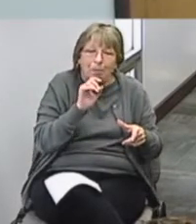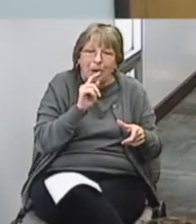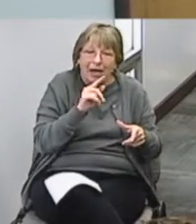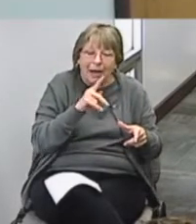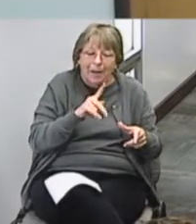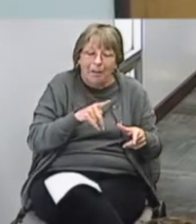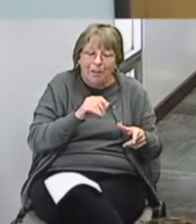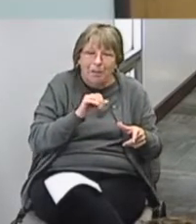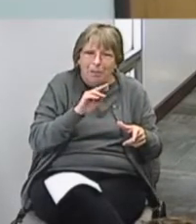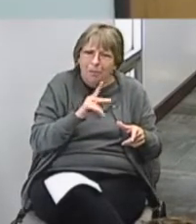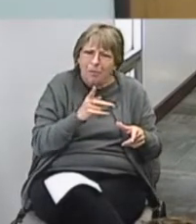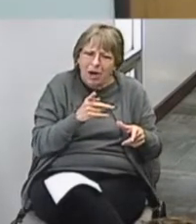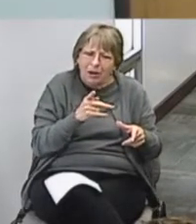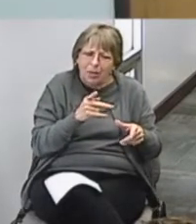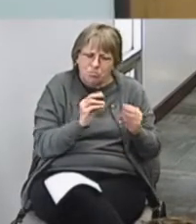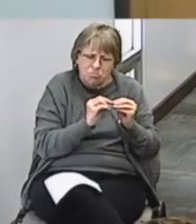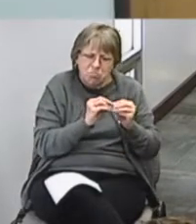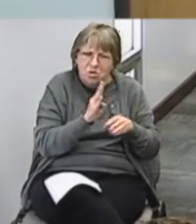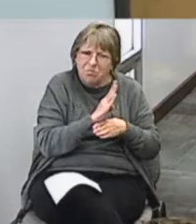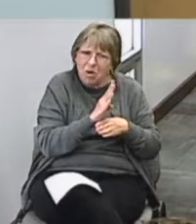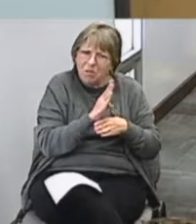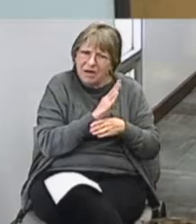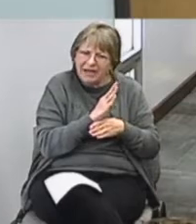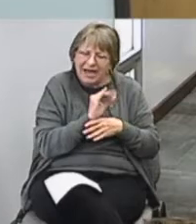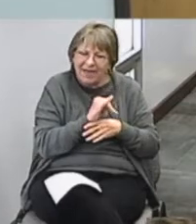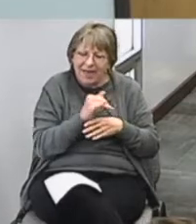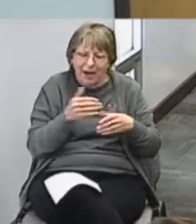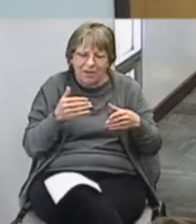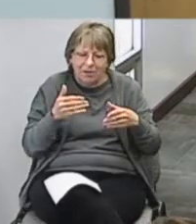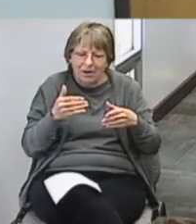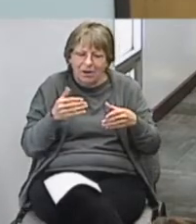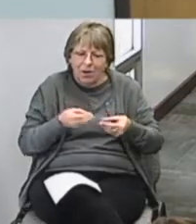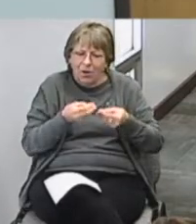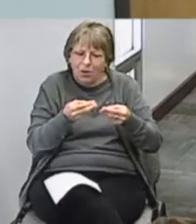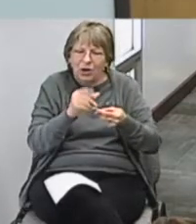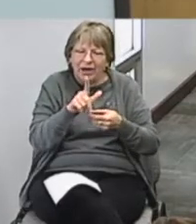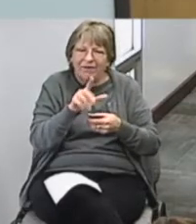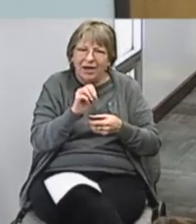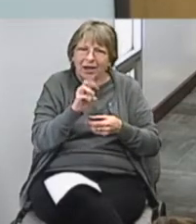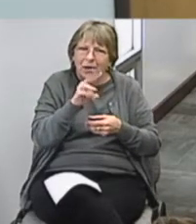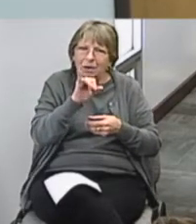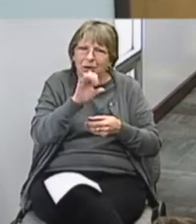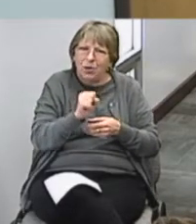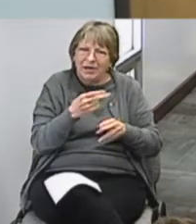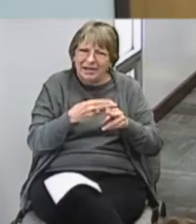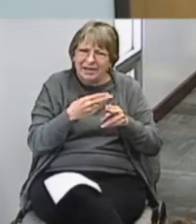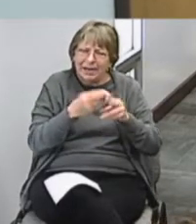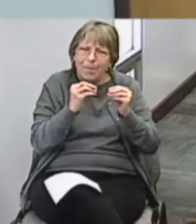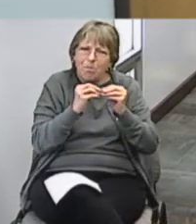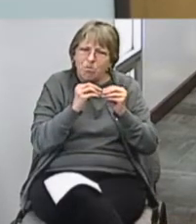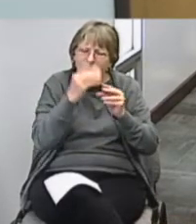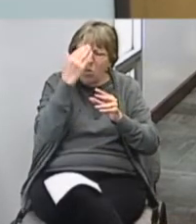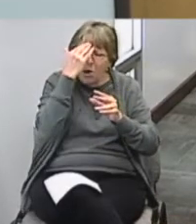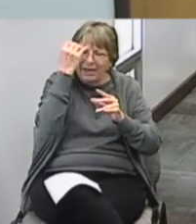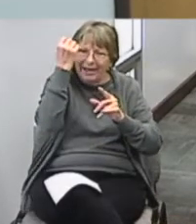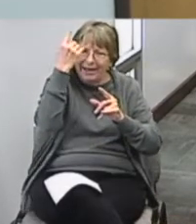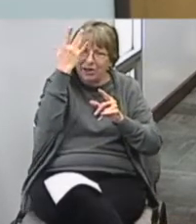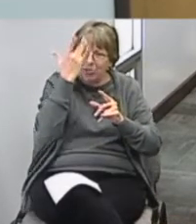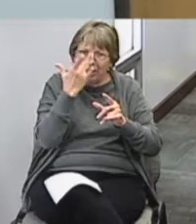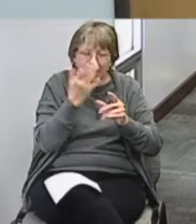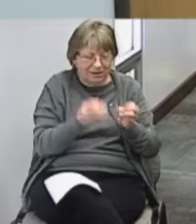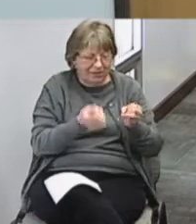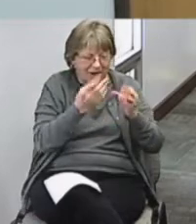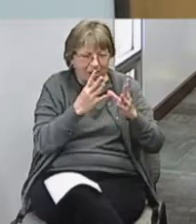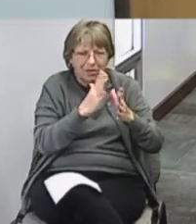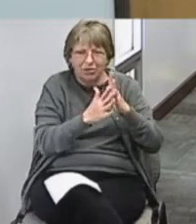it will give Chester Lewis's name like more recognition, I think in the long run, because of the traffic that may go through there.